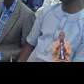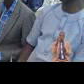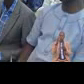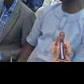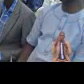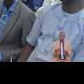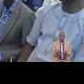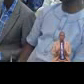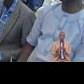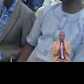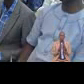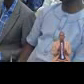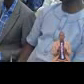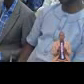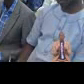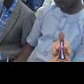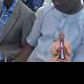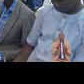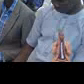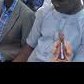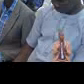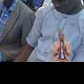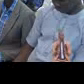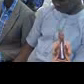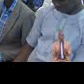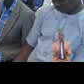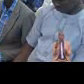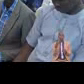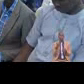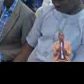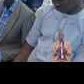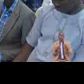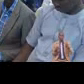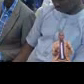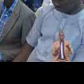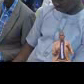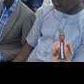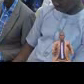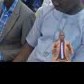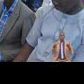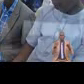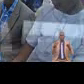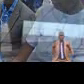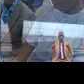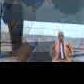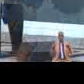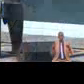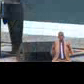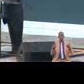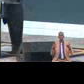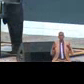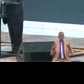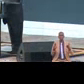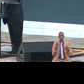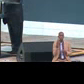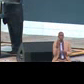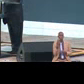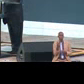will happen. How does that happen? Second Corinthians, behold,